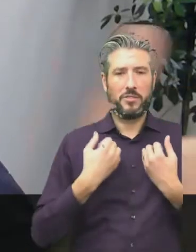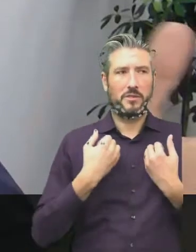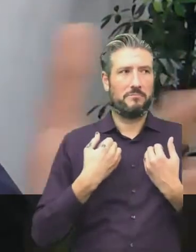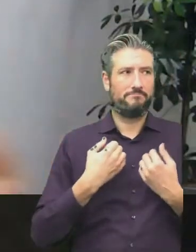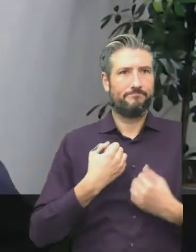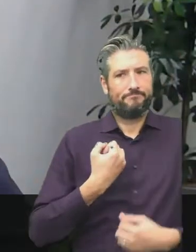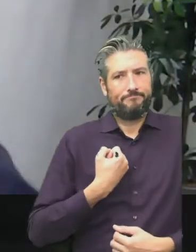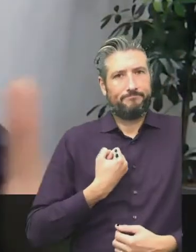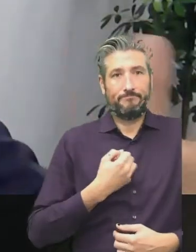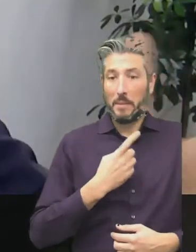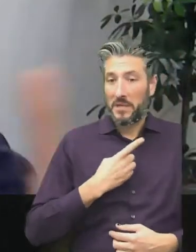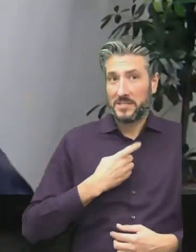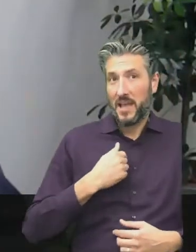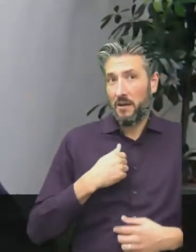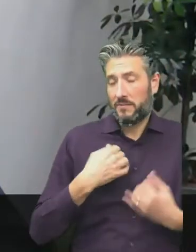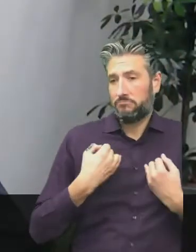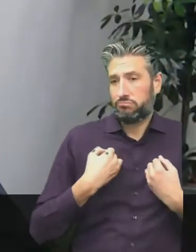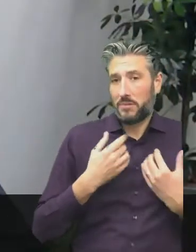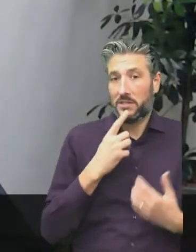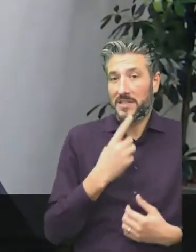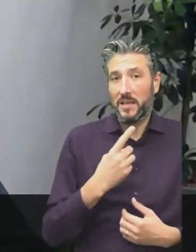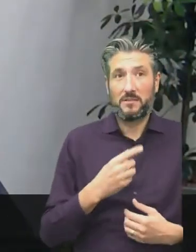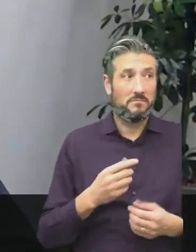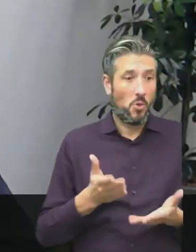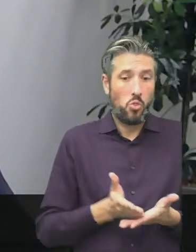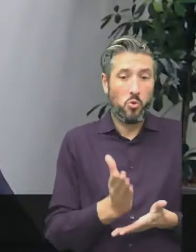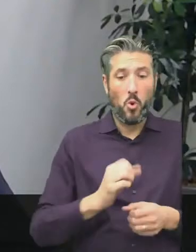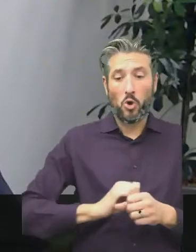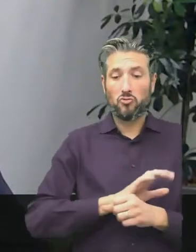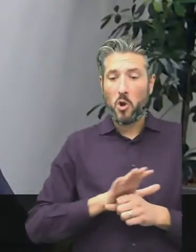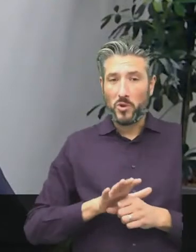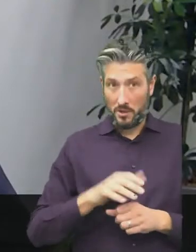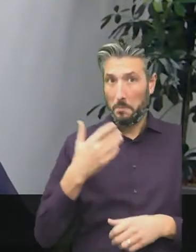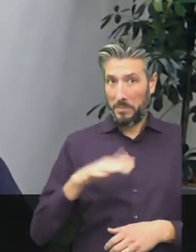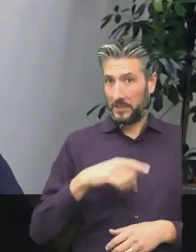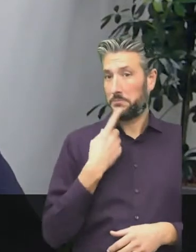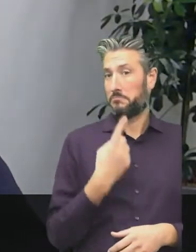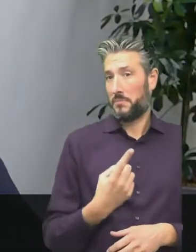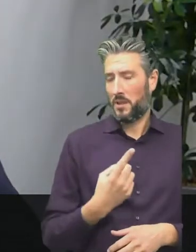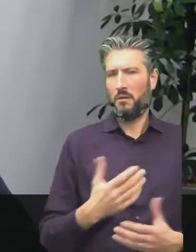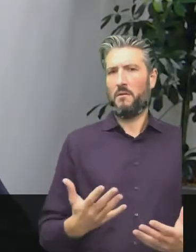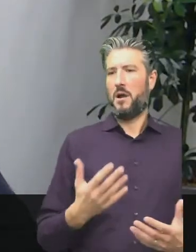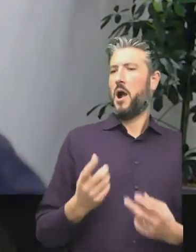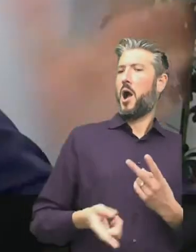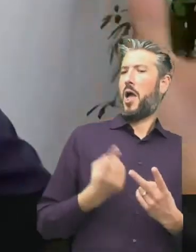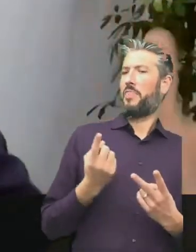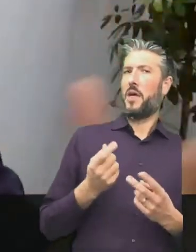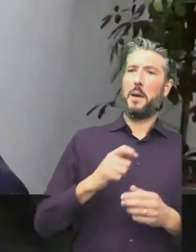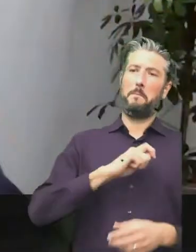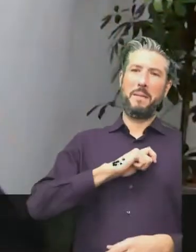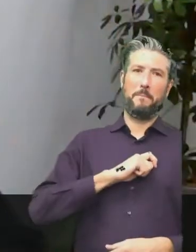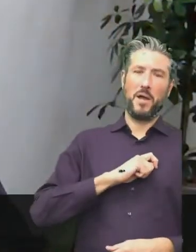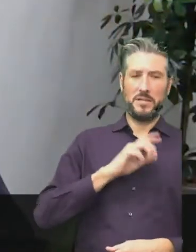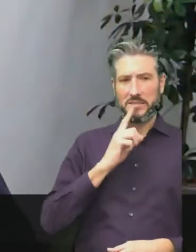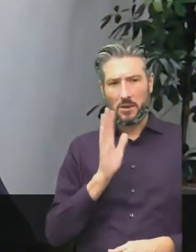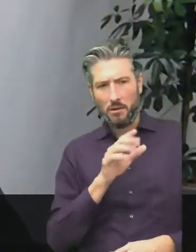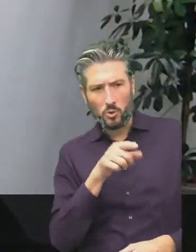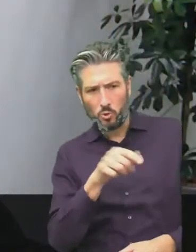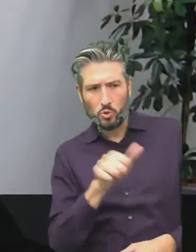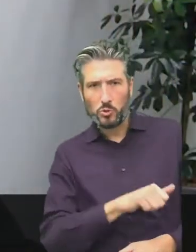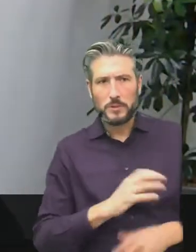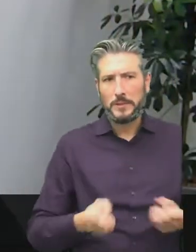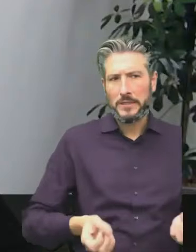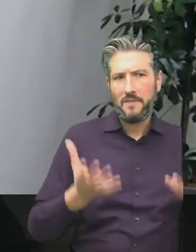of the Assembly questioned me about it at Mayor's question time, suggesting that I should have given up being the Mayor because